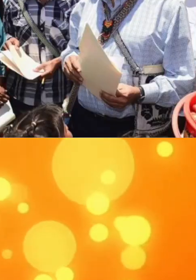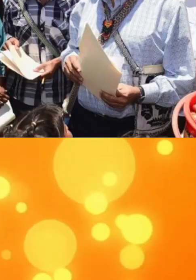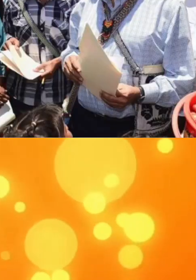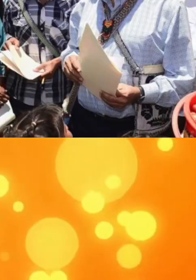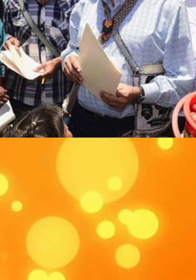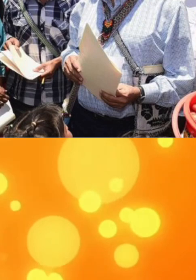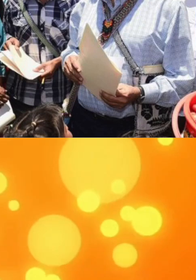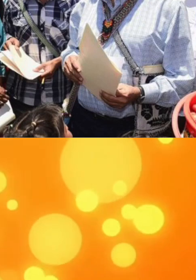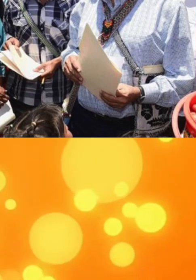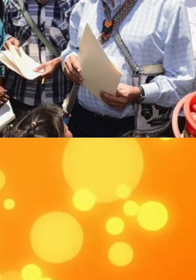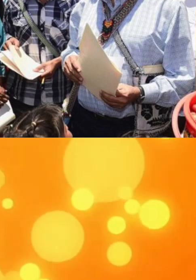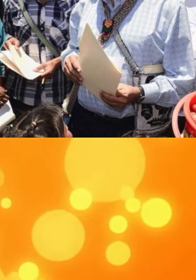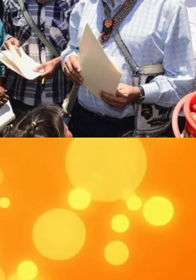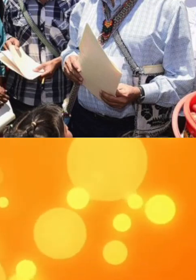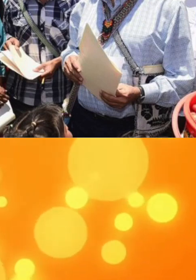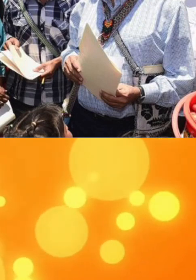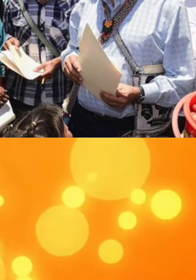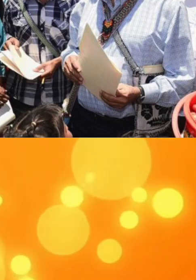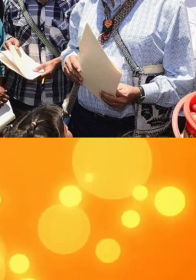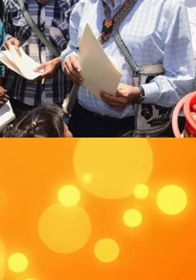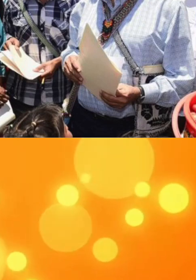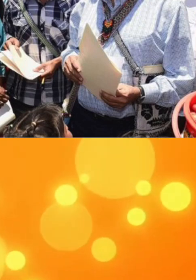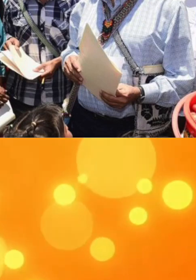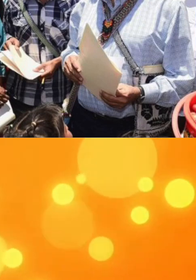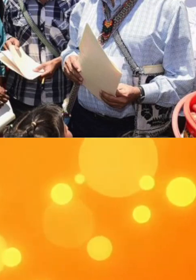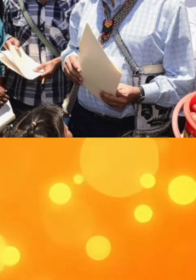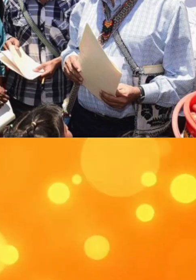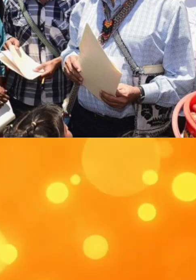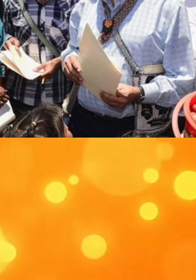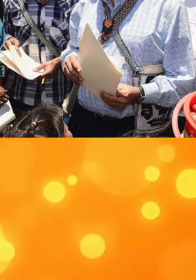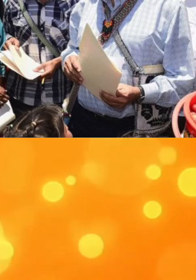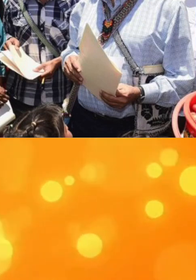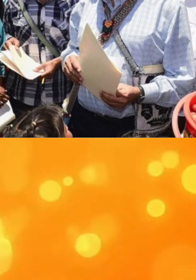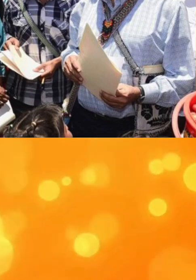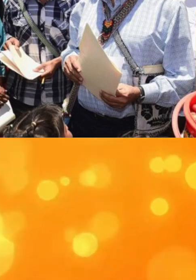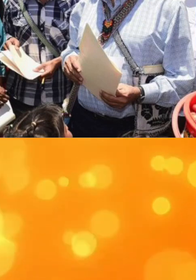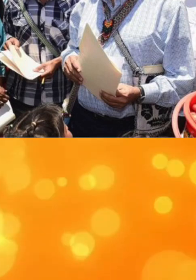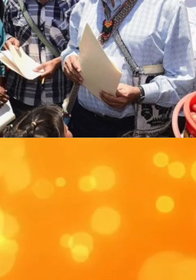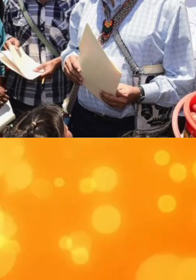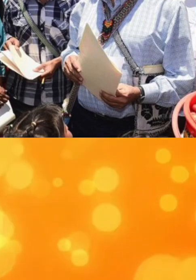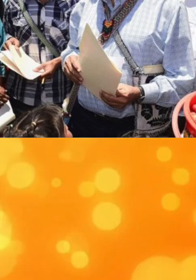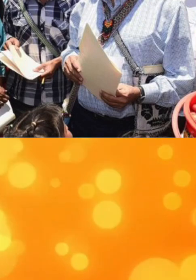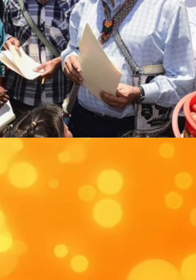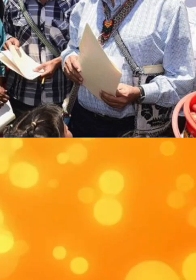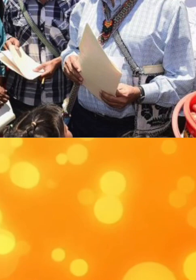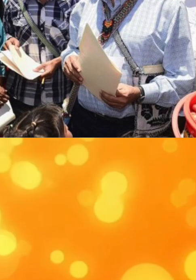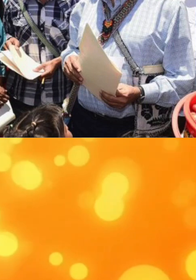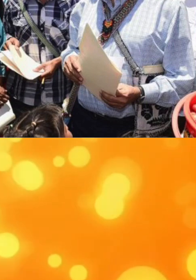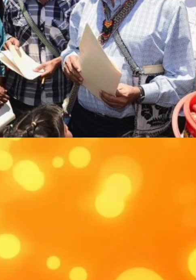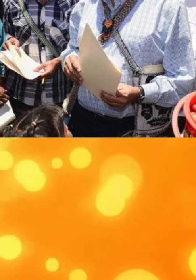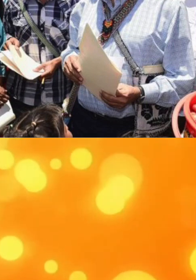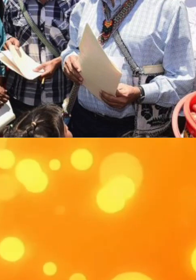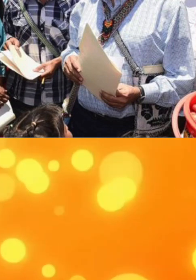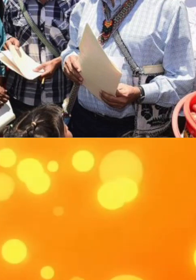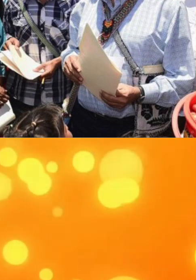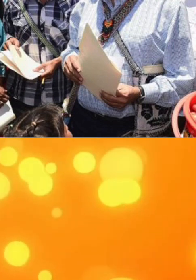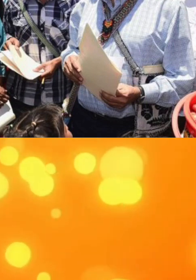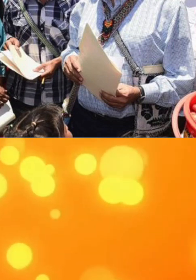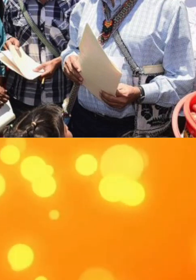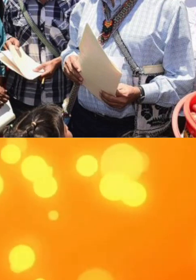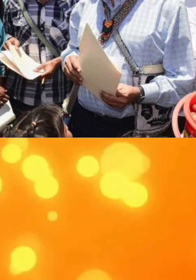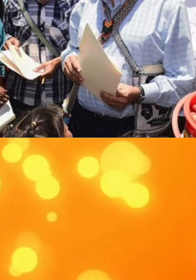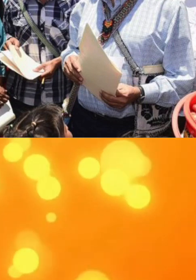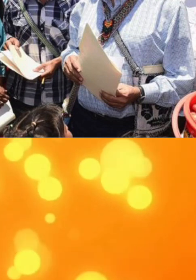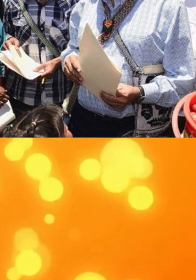is emphasizing helping those at the bottom, and as you'll see in AMLO's